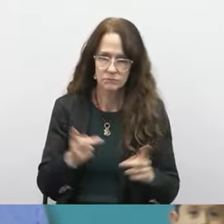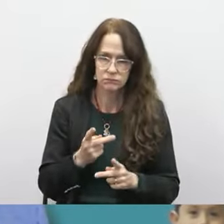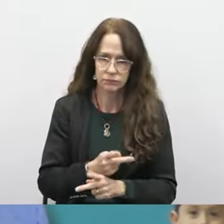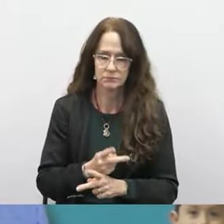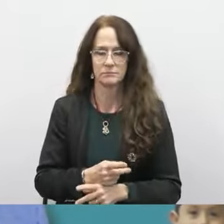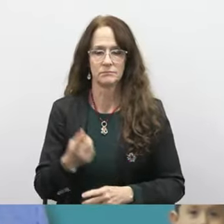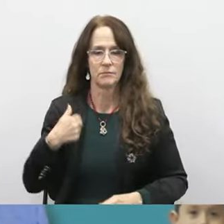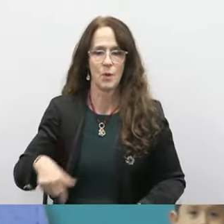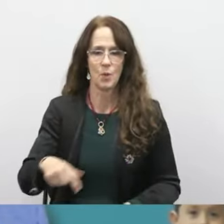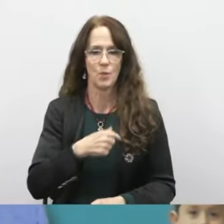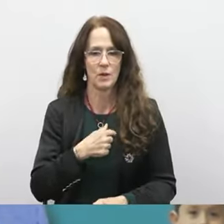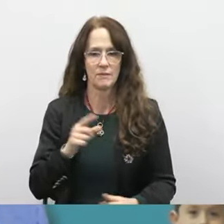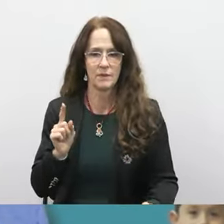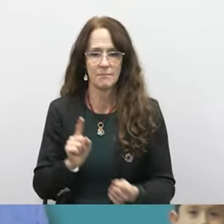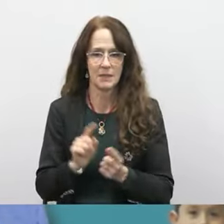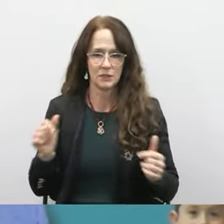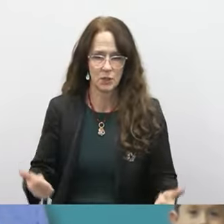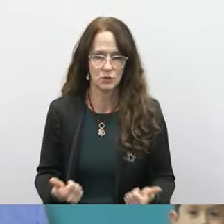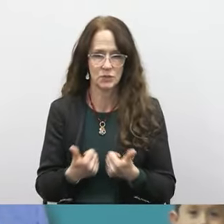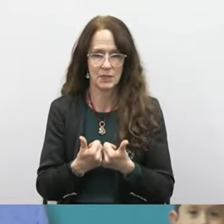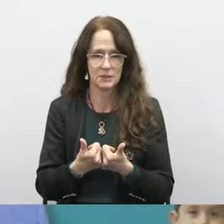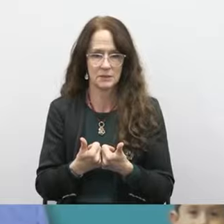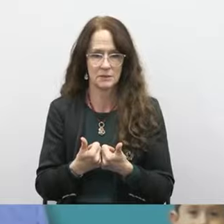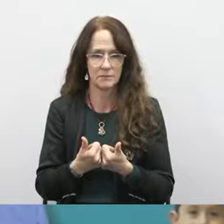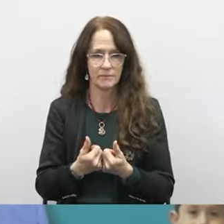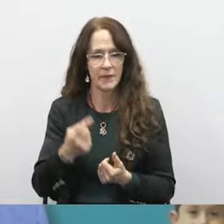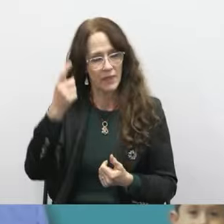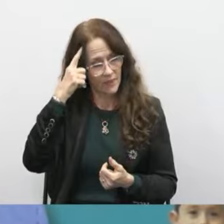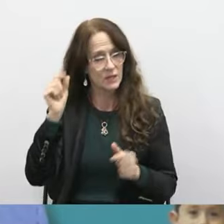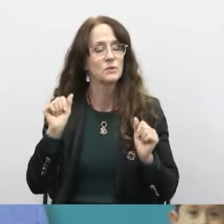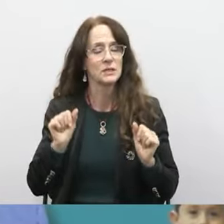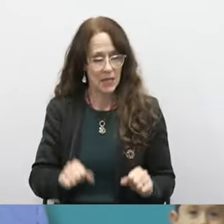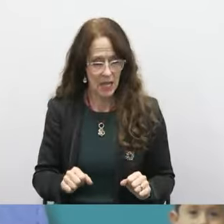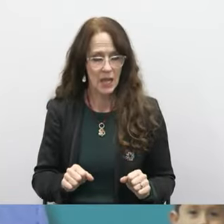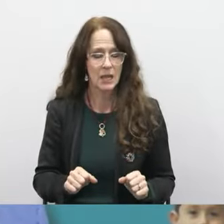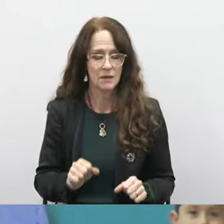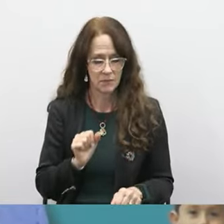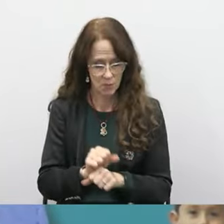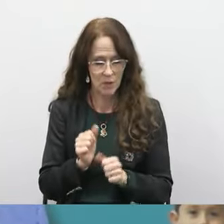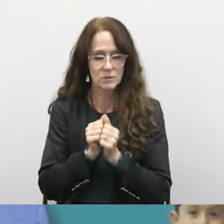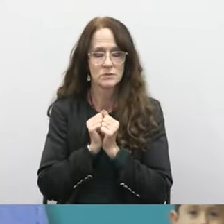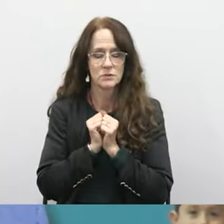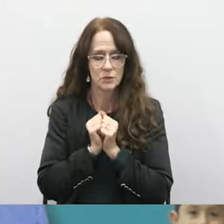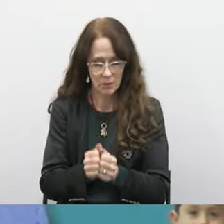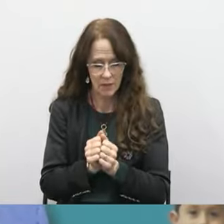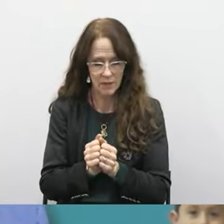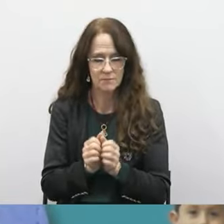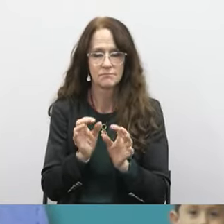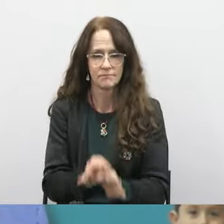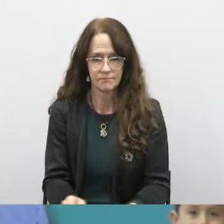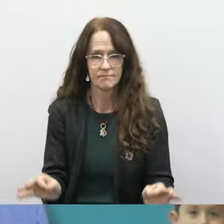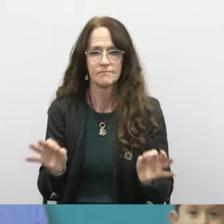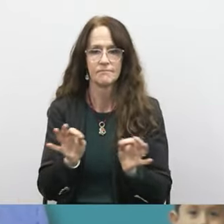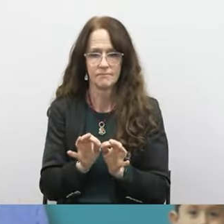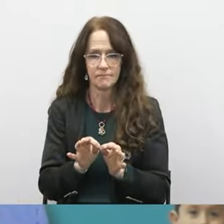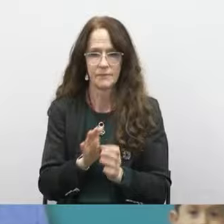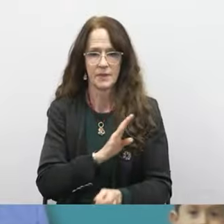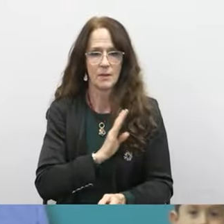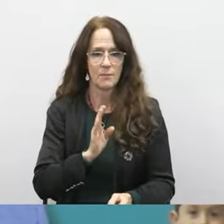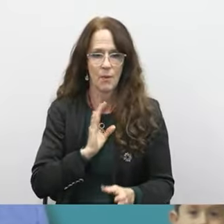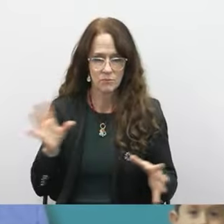to meet those challenges, and I think we can do that if we work together. It's very important that the board